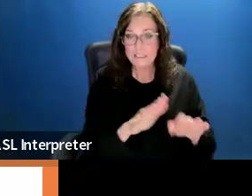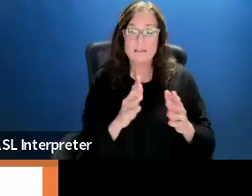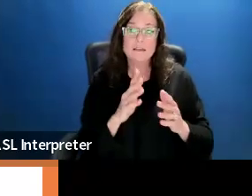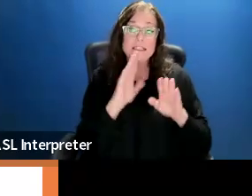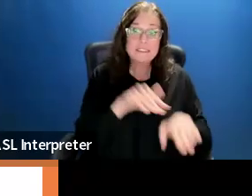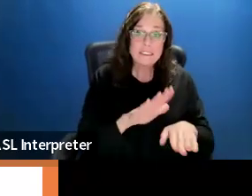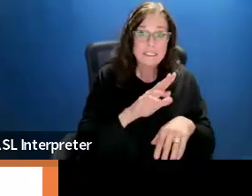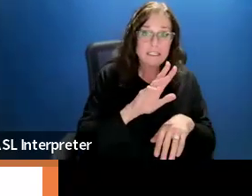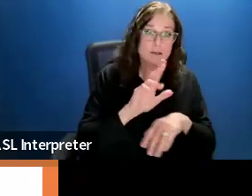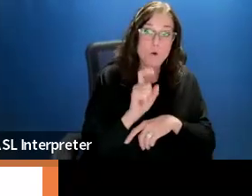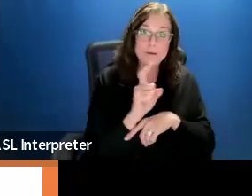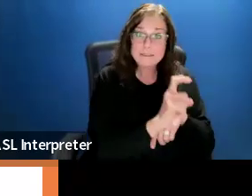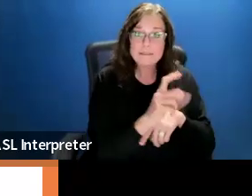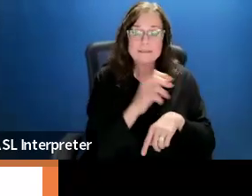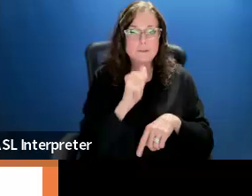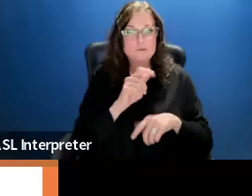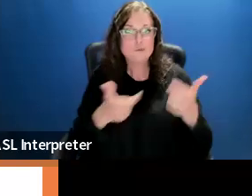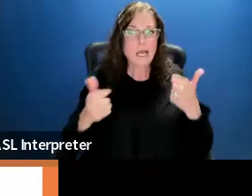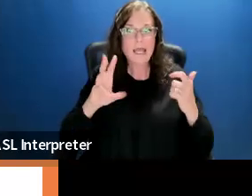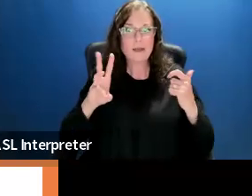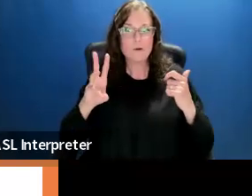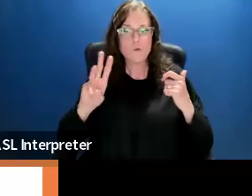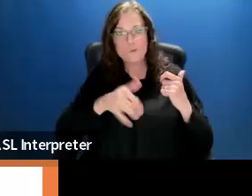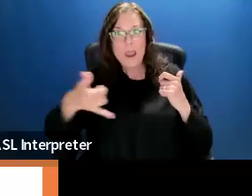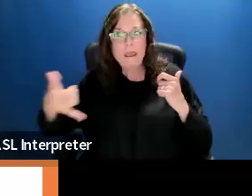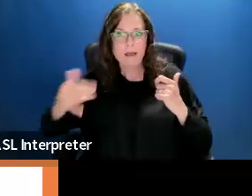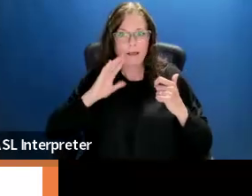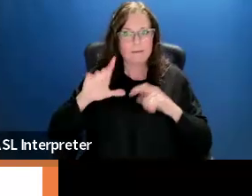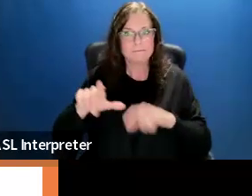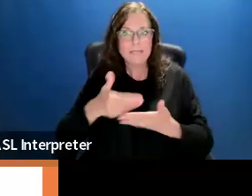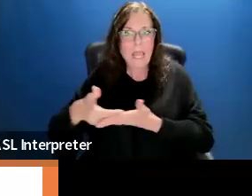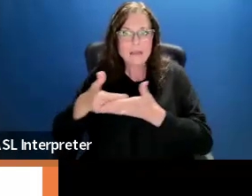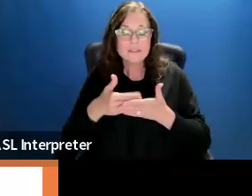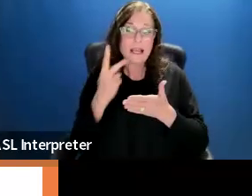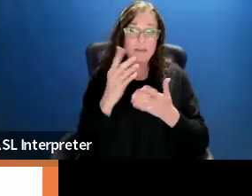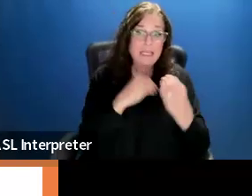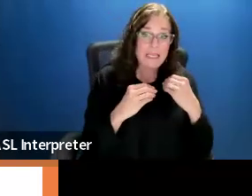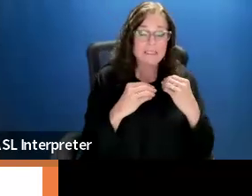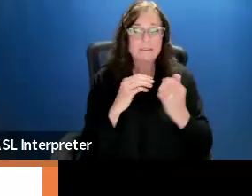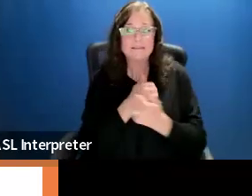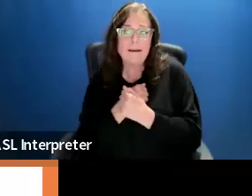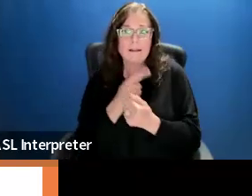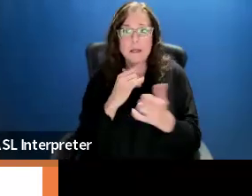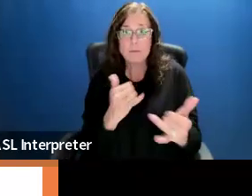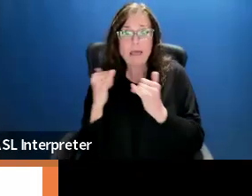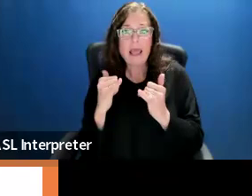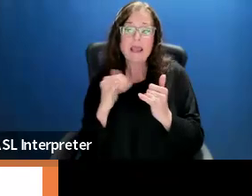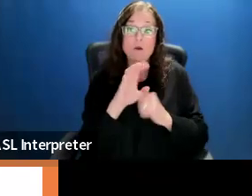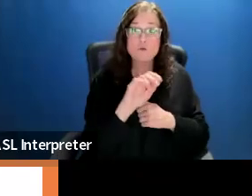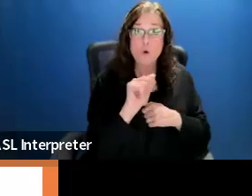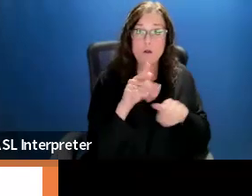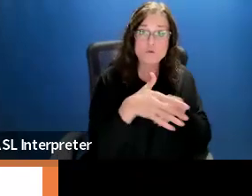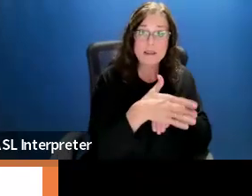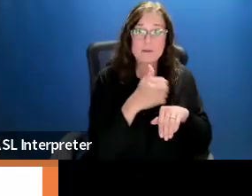whale calves. Readers will discover how sea families feed, cuddle, and play in habitats from coral reefs to polar